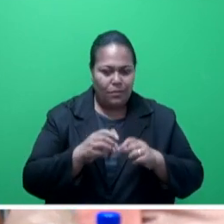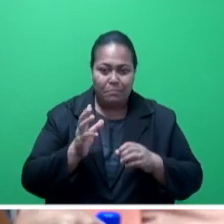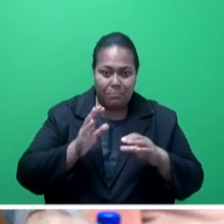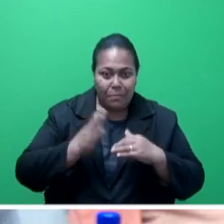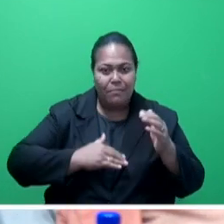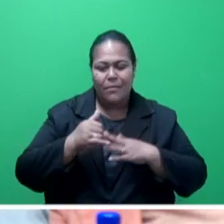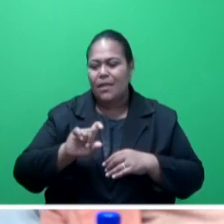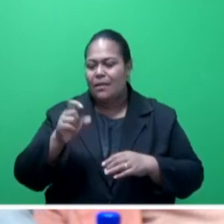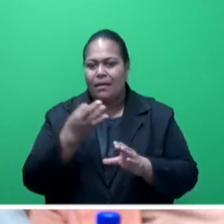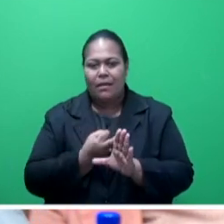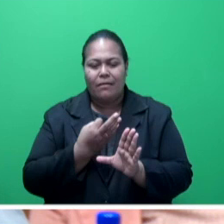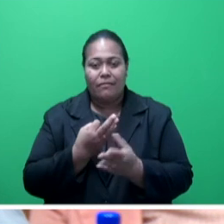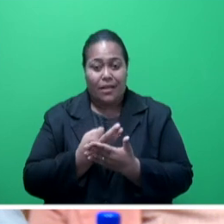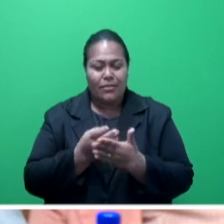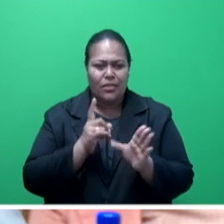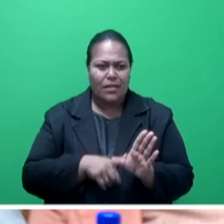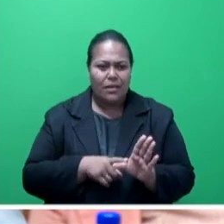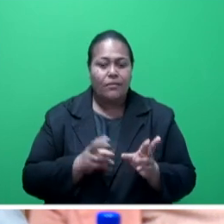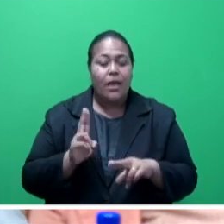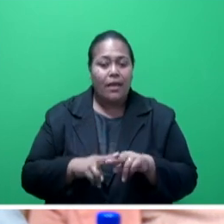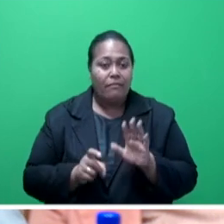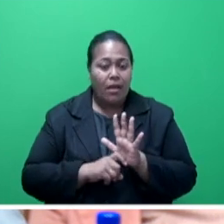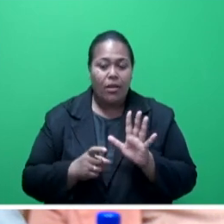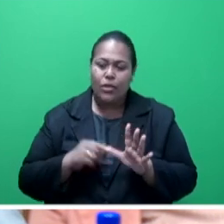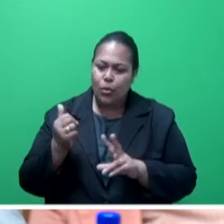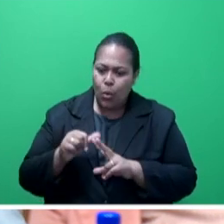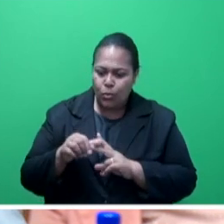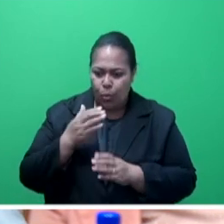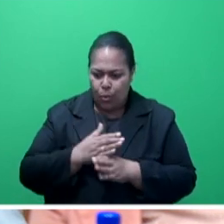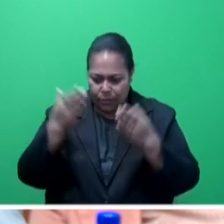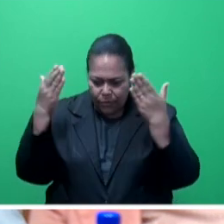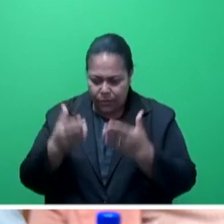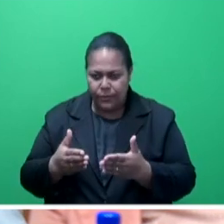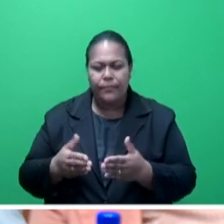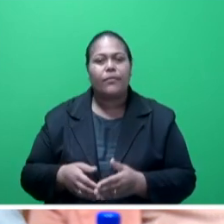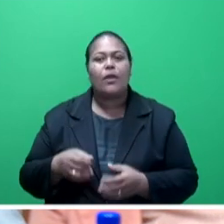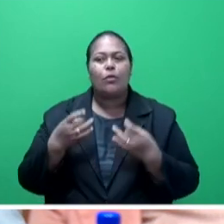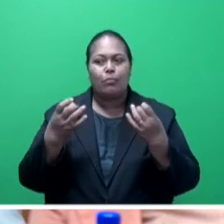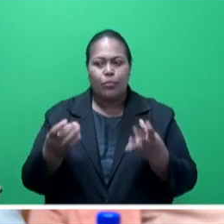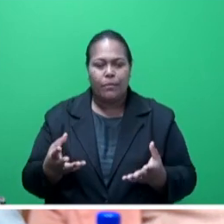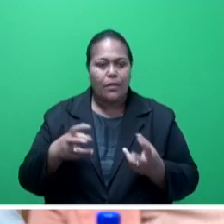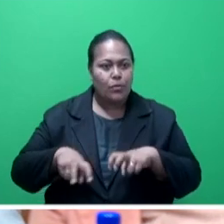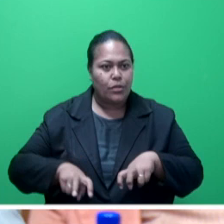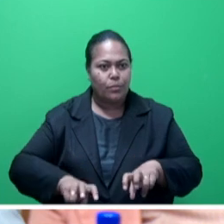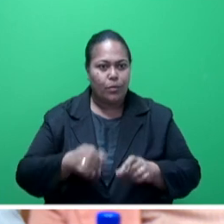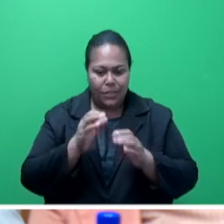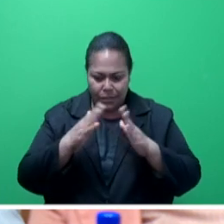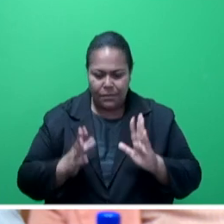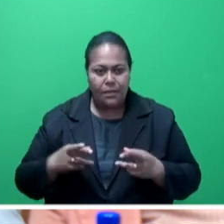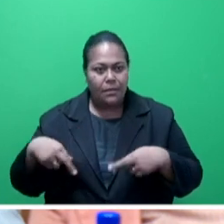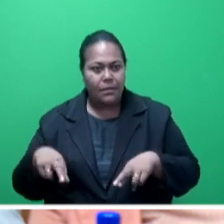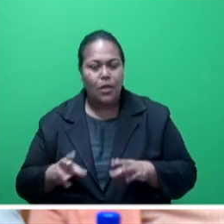year. Fiji Roads Authority is also putting a lot more effort in preparing the transport infrastructure investment sector project so that